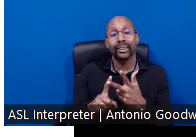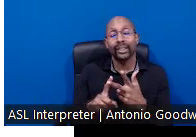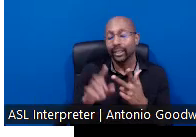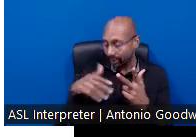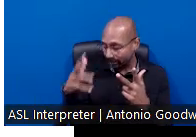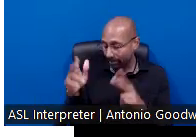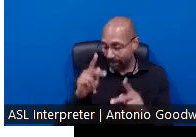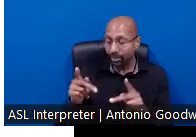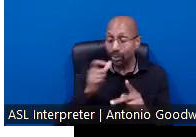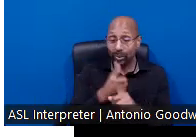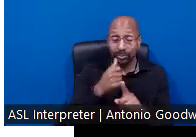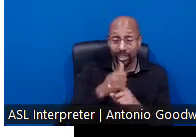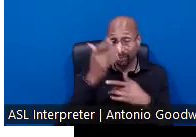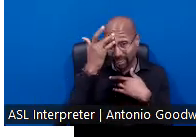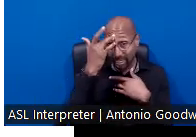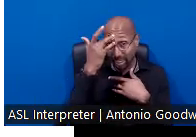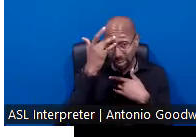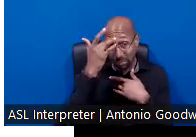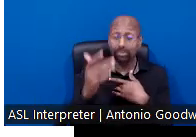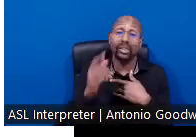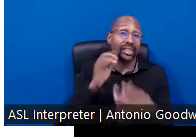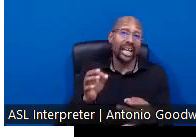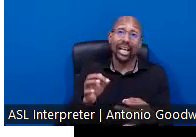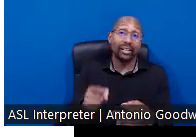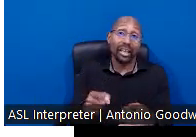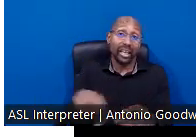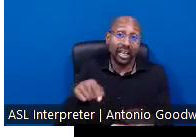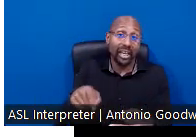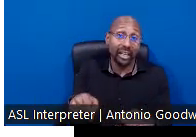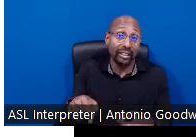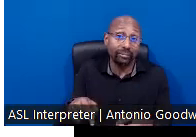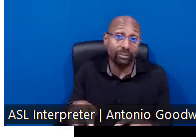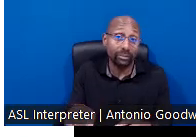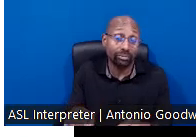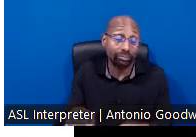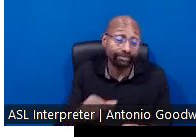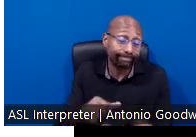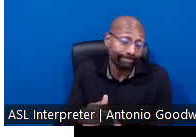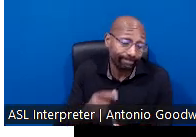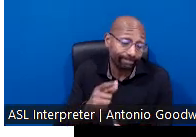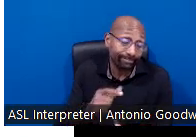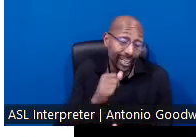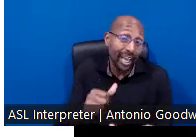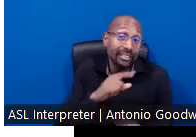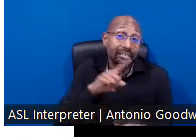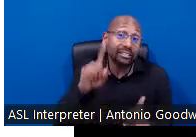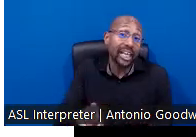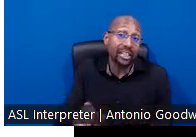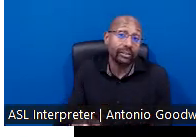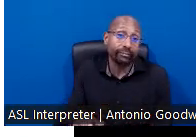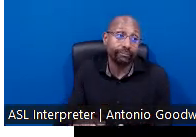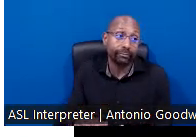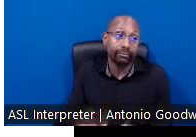who are sick aren't testing, whether they may have COVID or not. So just a general reflection of our case